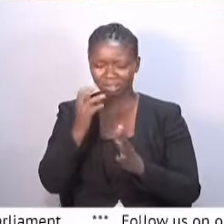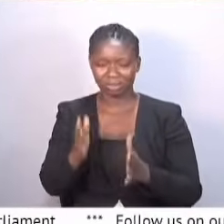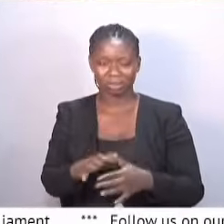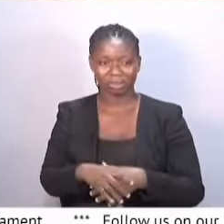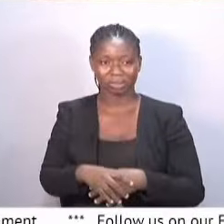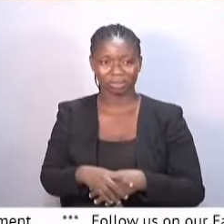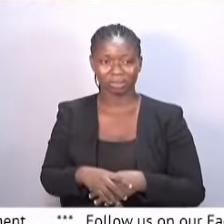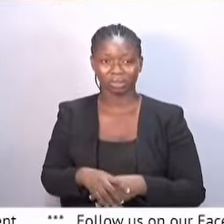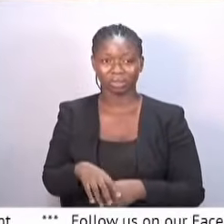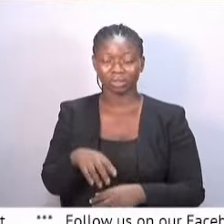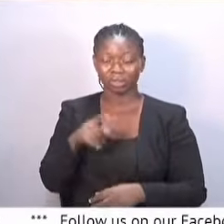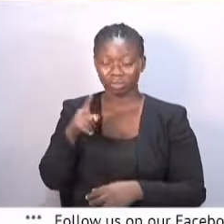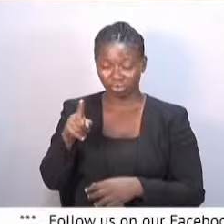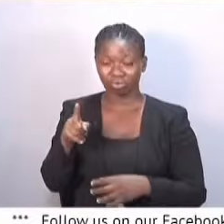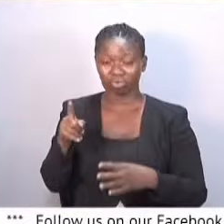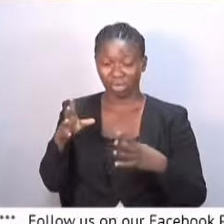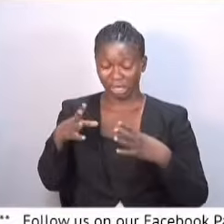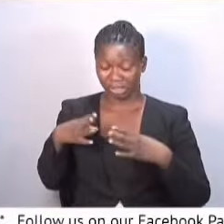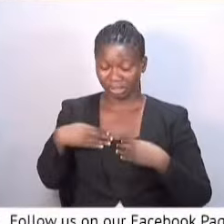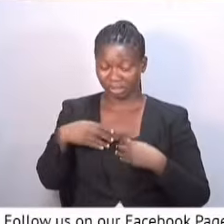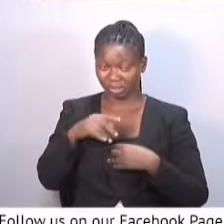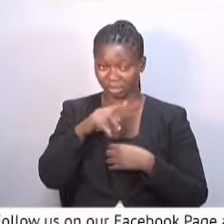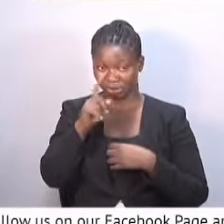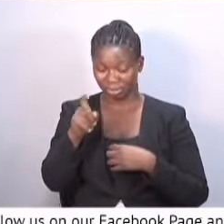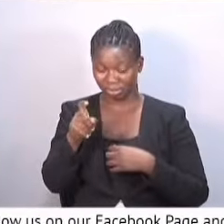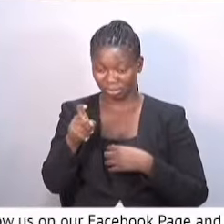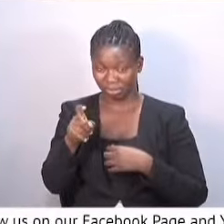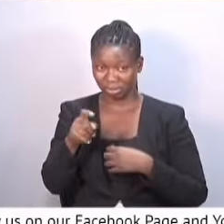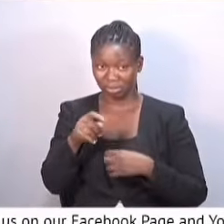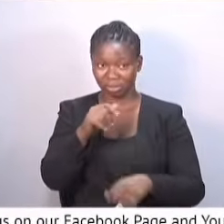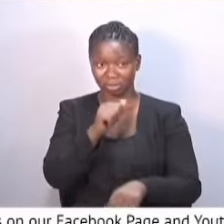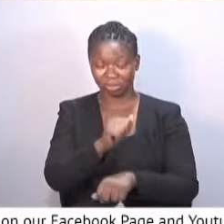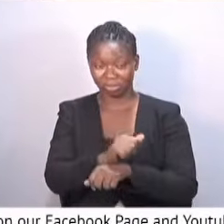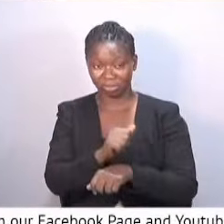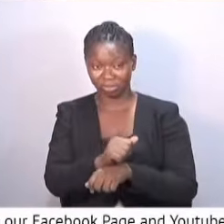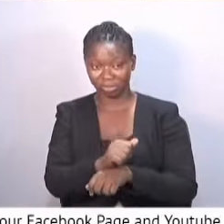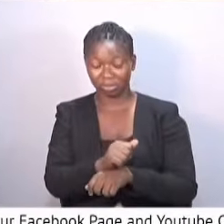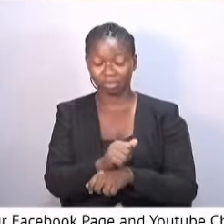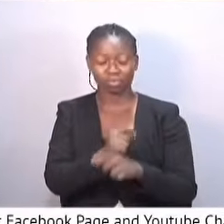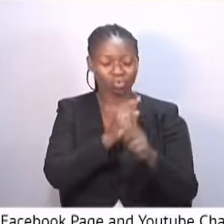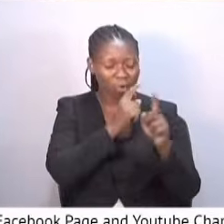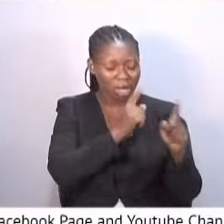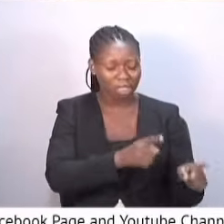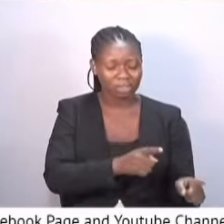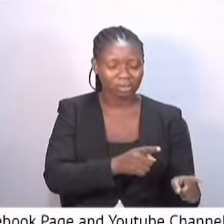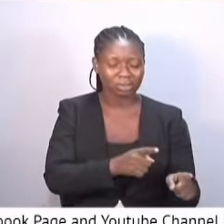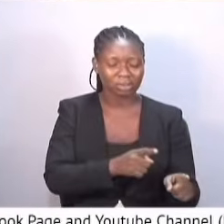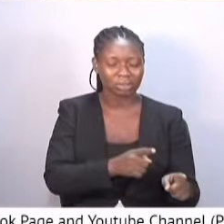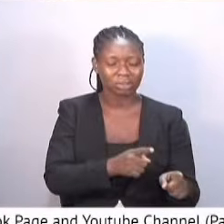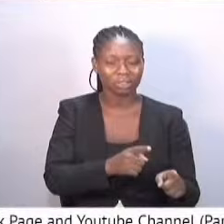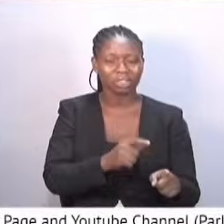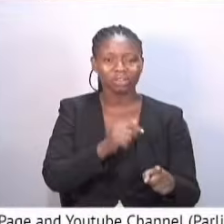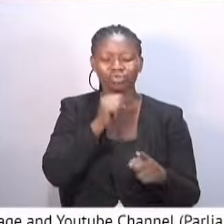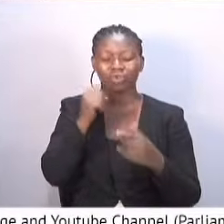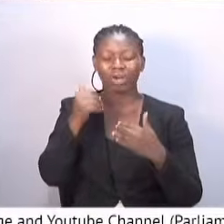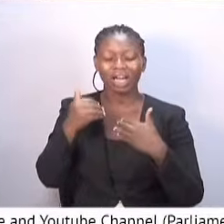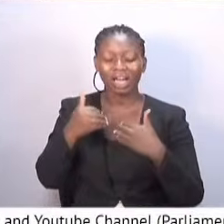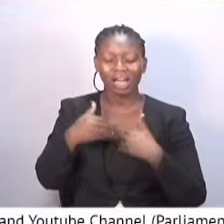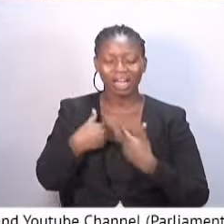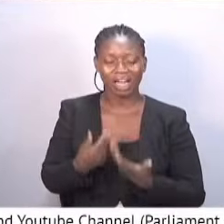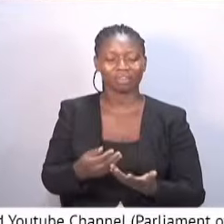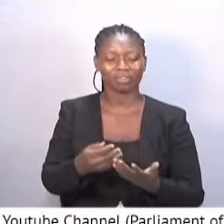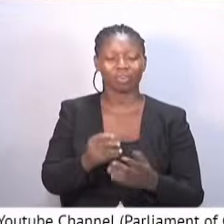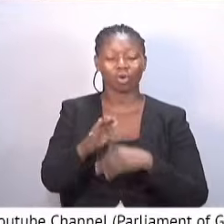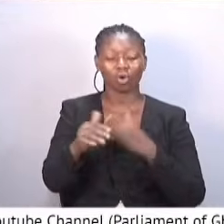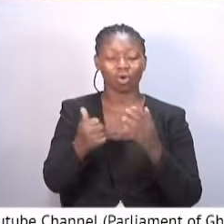Speaker, you had admitted the question. His job was to answer. If he doesn't have the